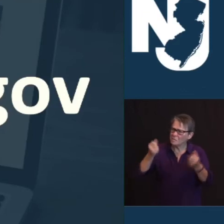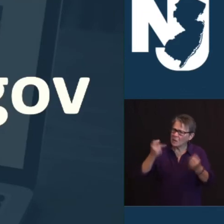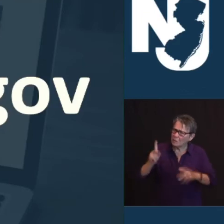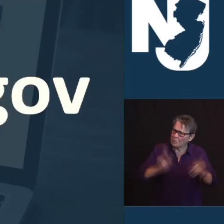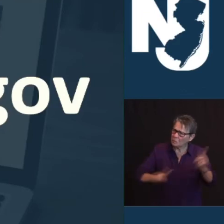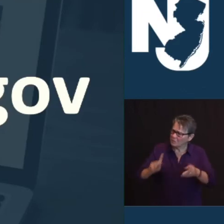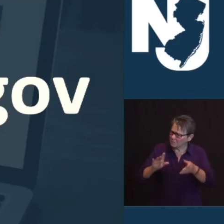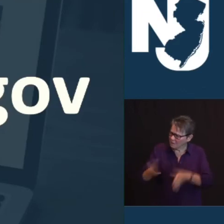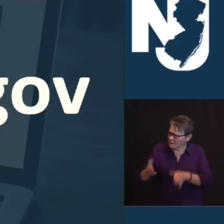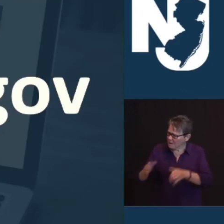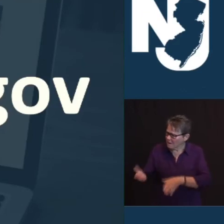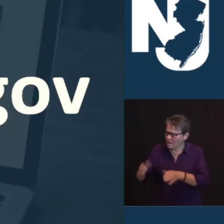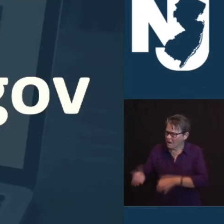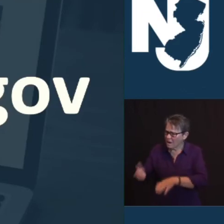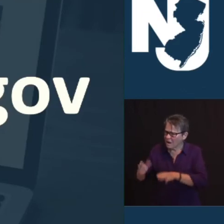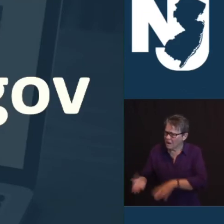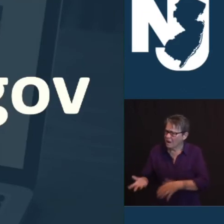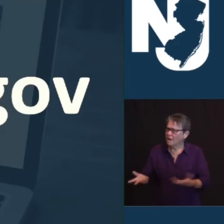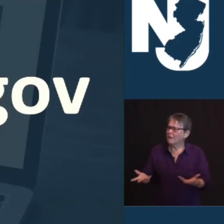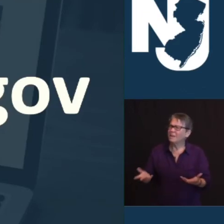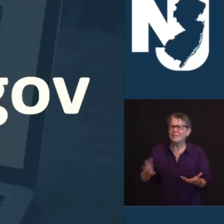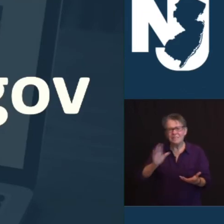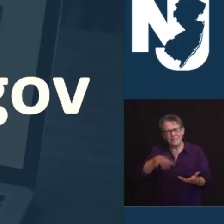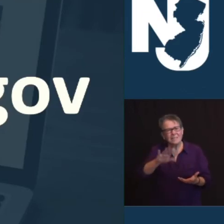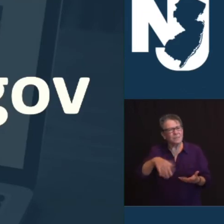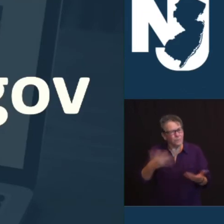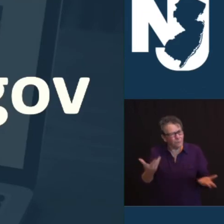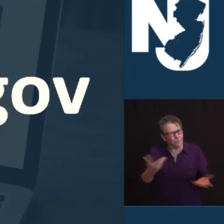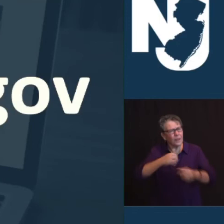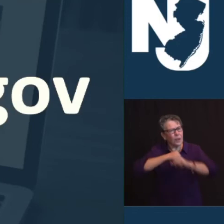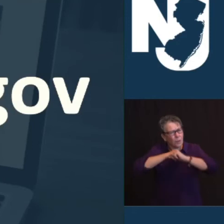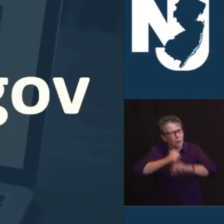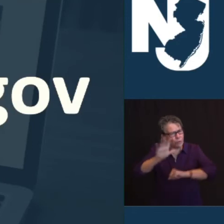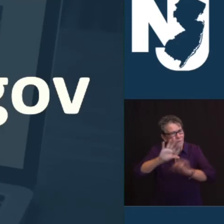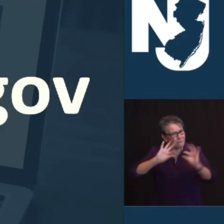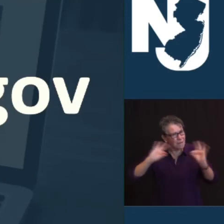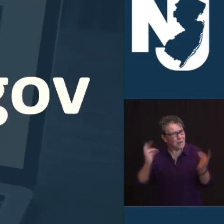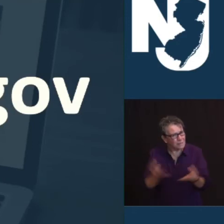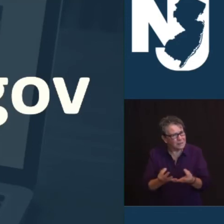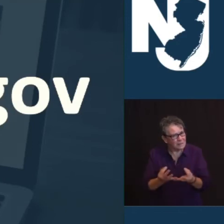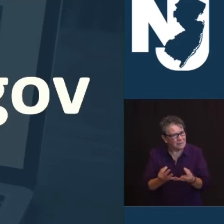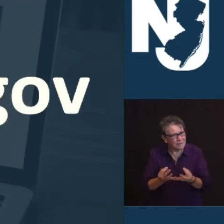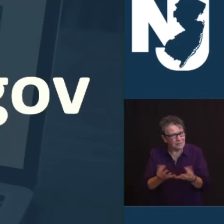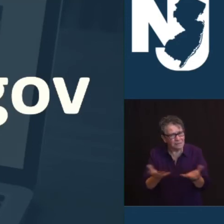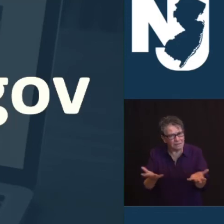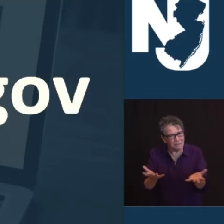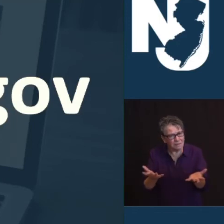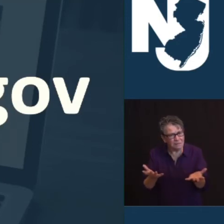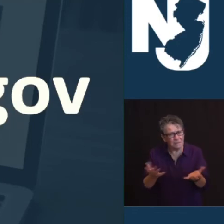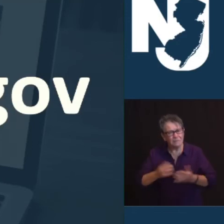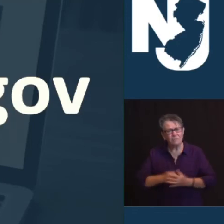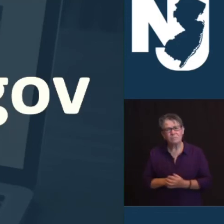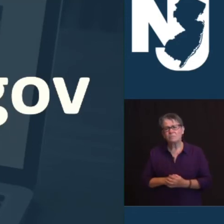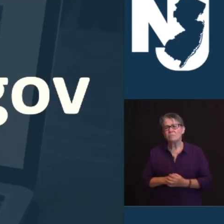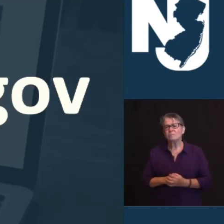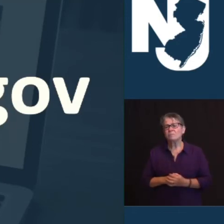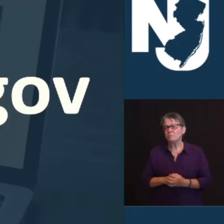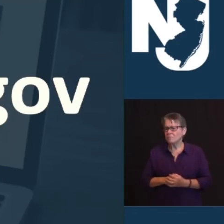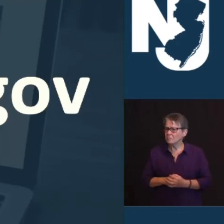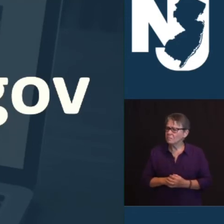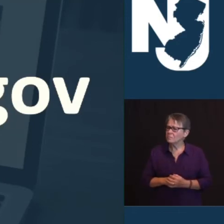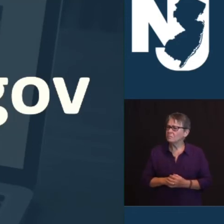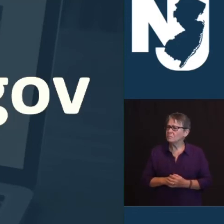our families and our communities and to save lives. Thanksgiving is 1 week from tomorrow. I urge you,